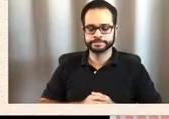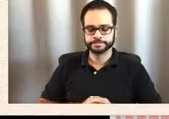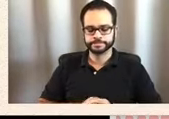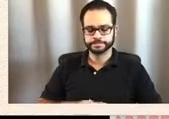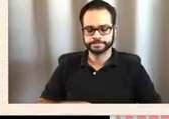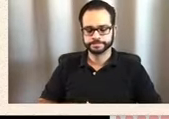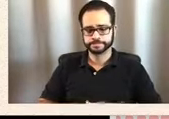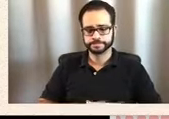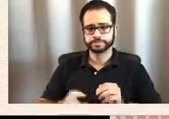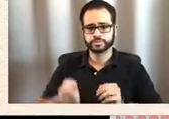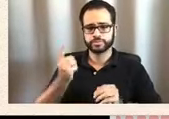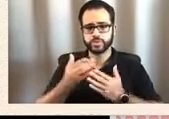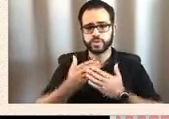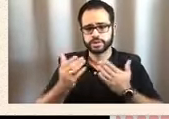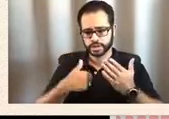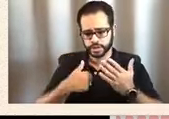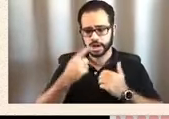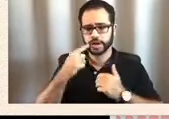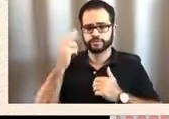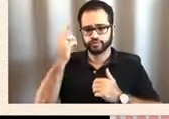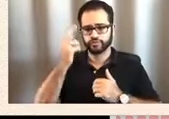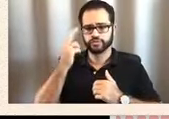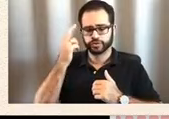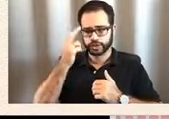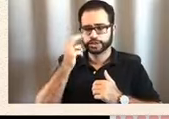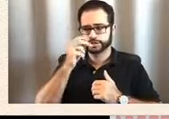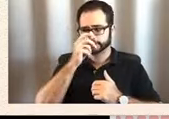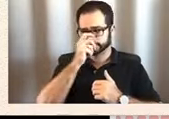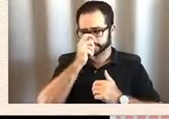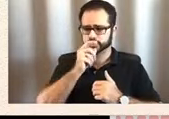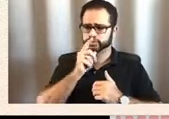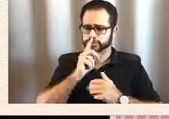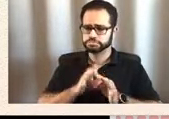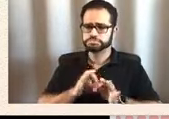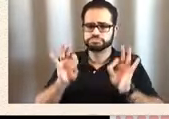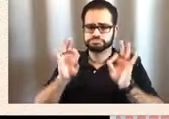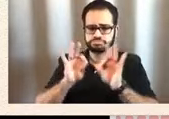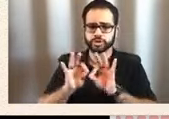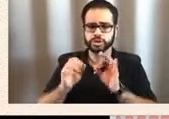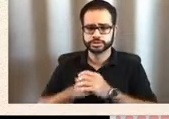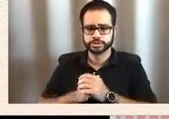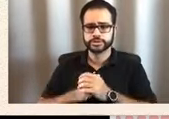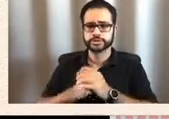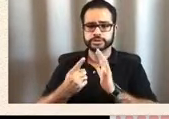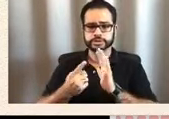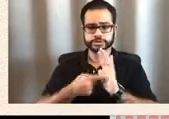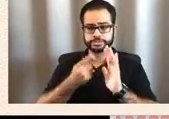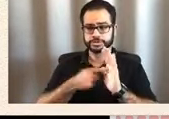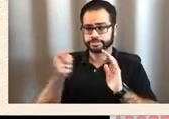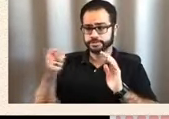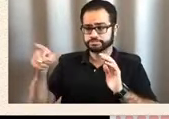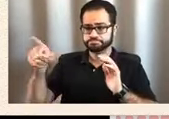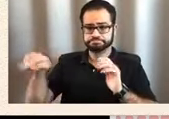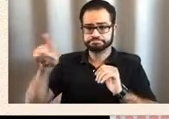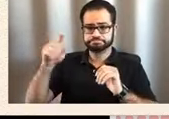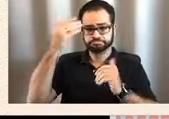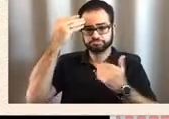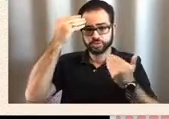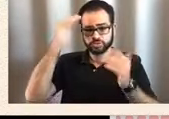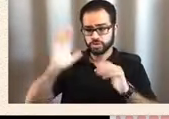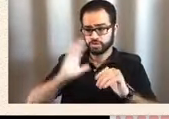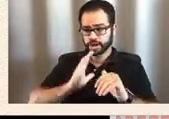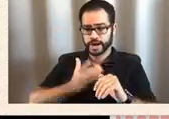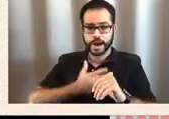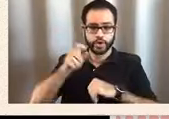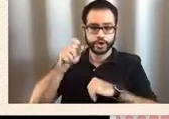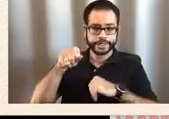one thing that I've come to realize most of all is sometimes they don't know necessarily our needs and our wants